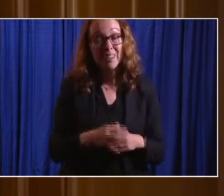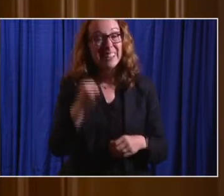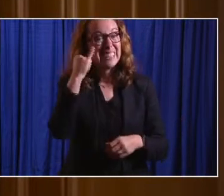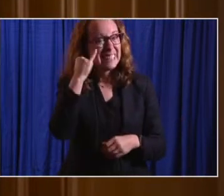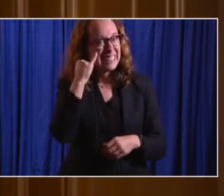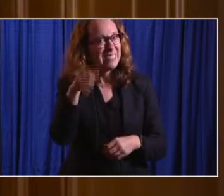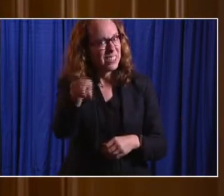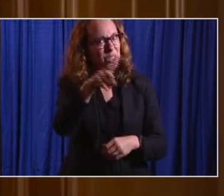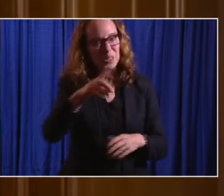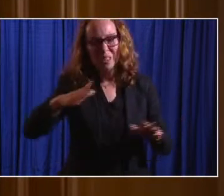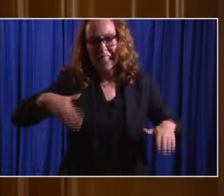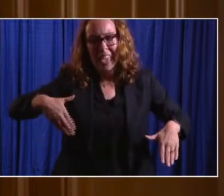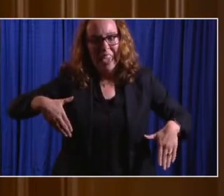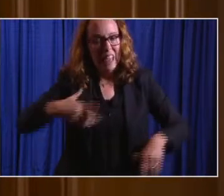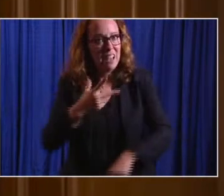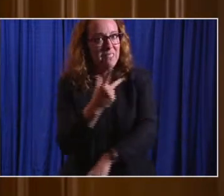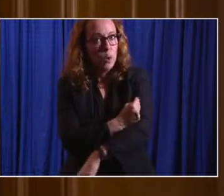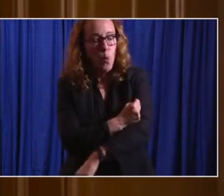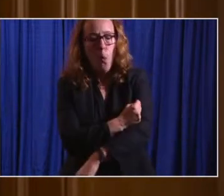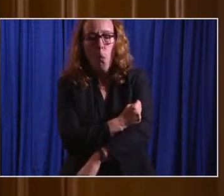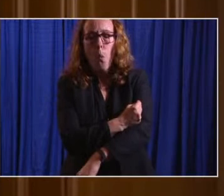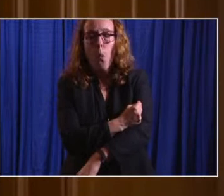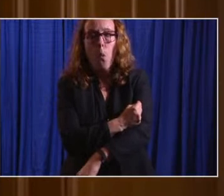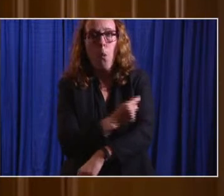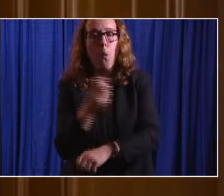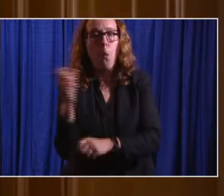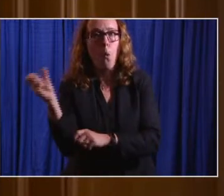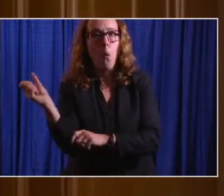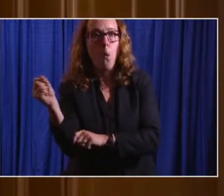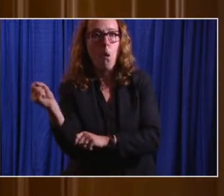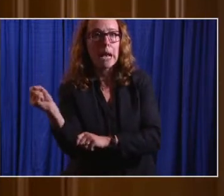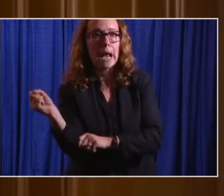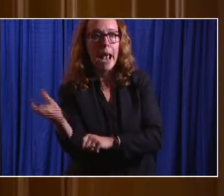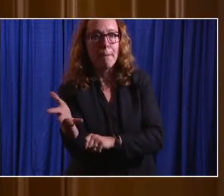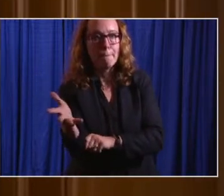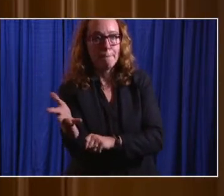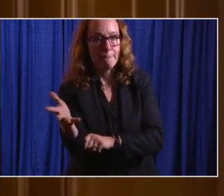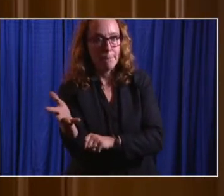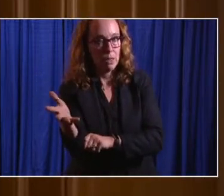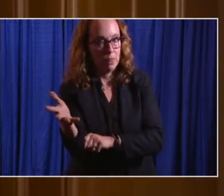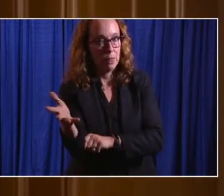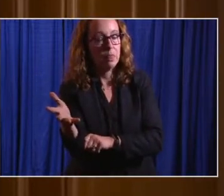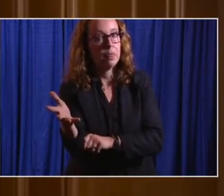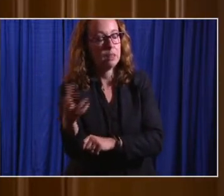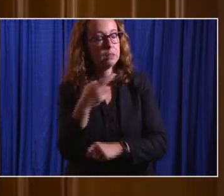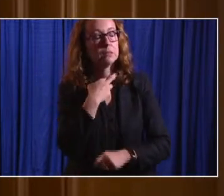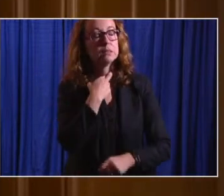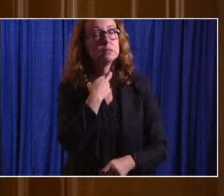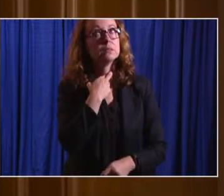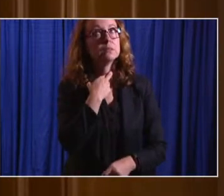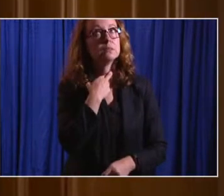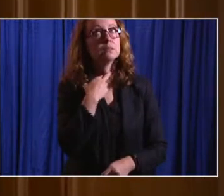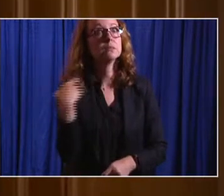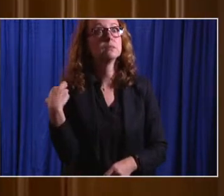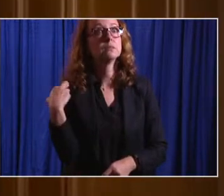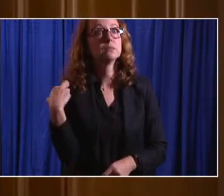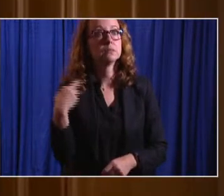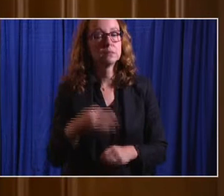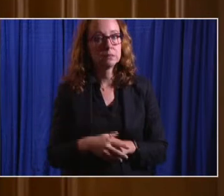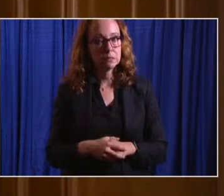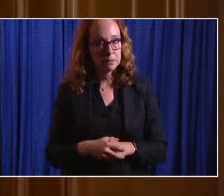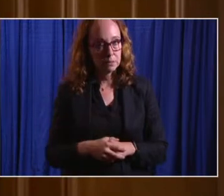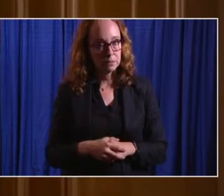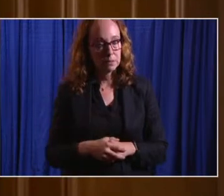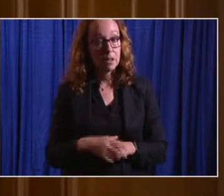is a high-risk gamble, a very high-risk situation. If you have been vaccinated,